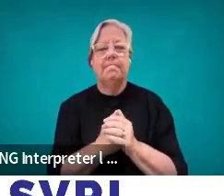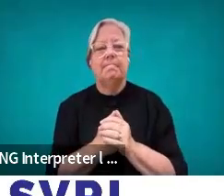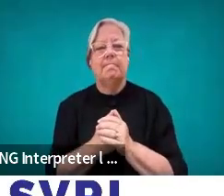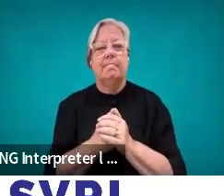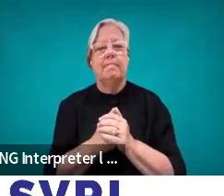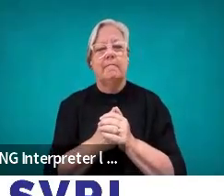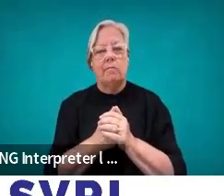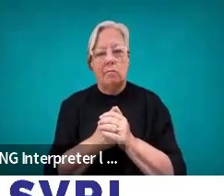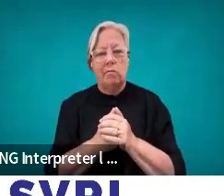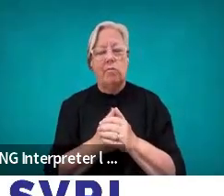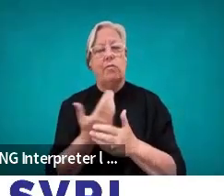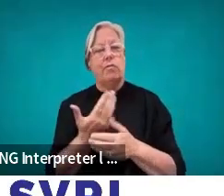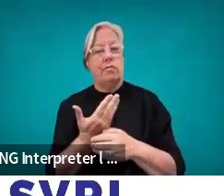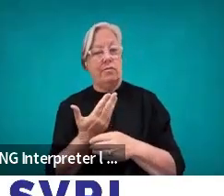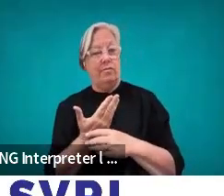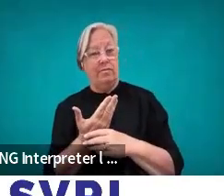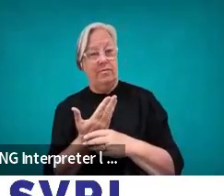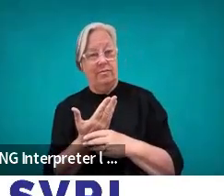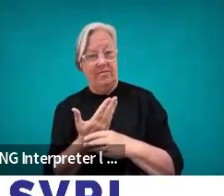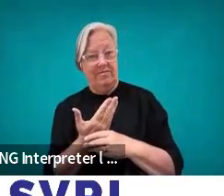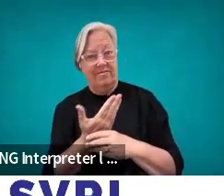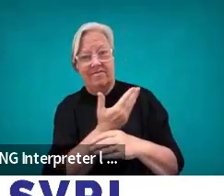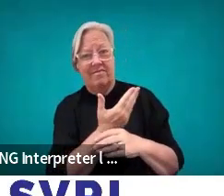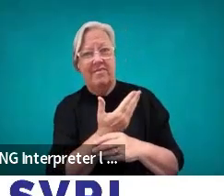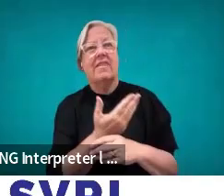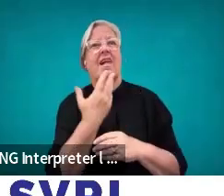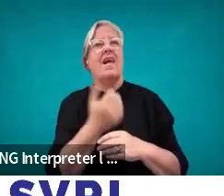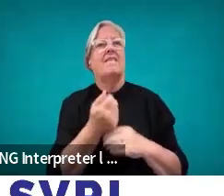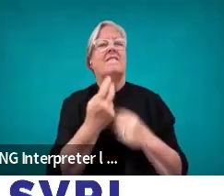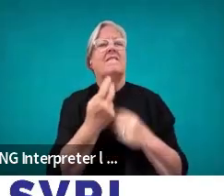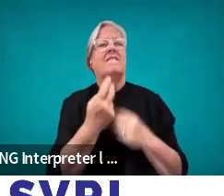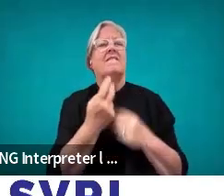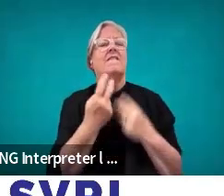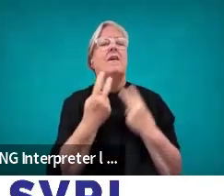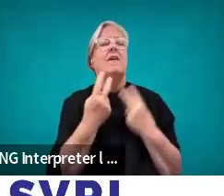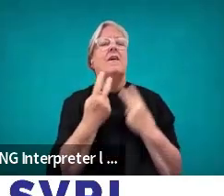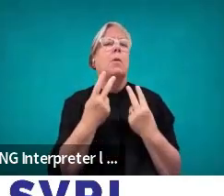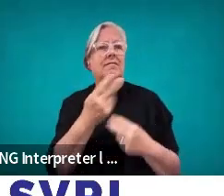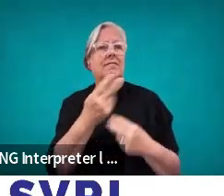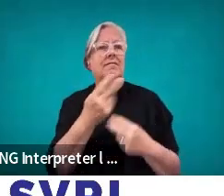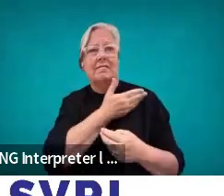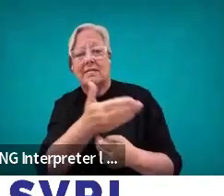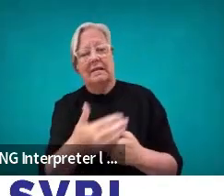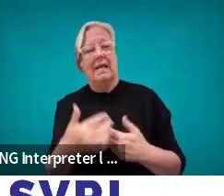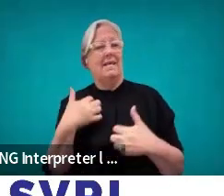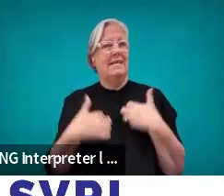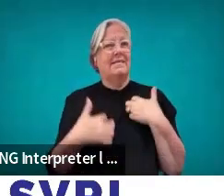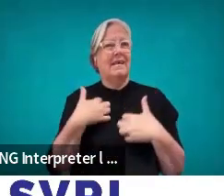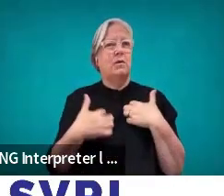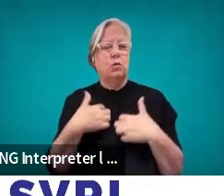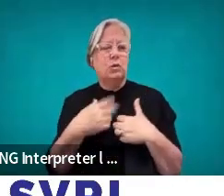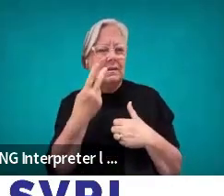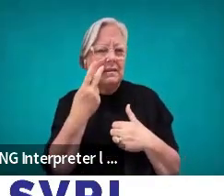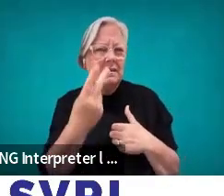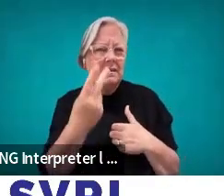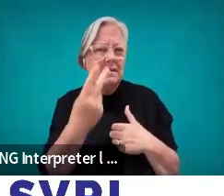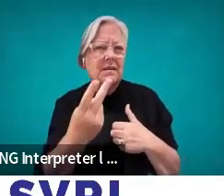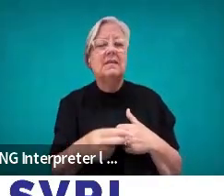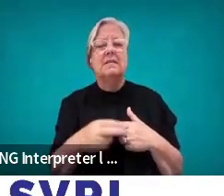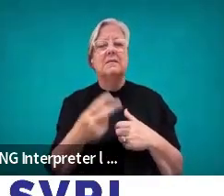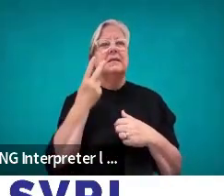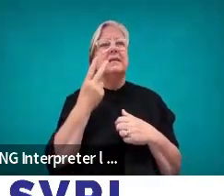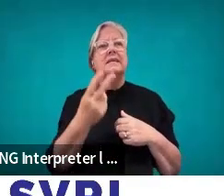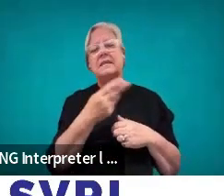slide are some of the very important milestones that are coming up. So this is really exciting to have a look and to see the road